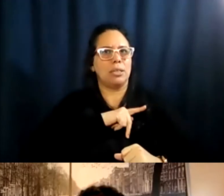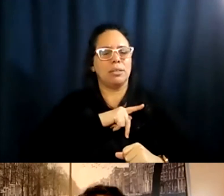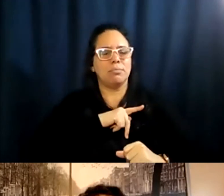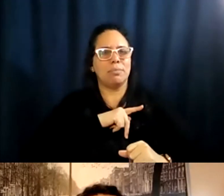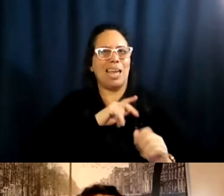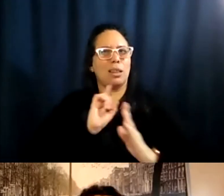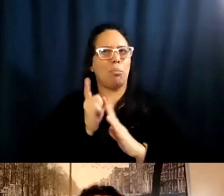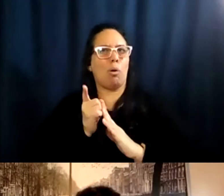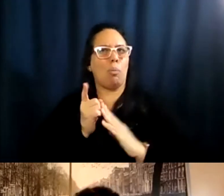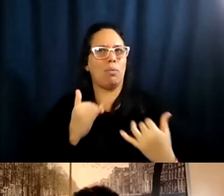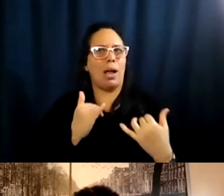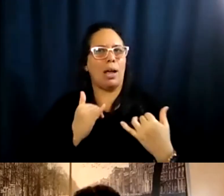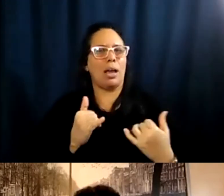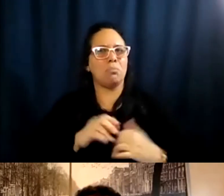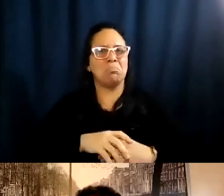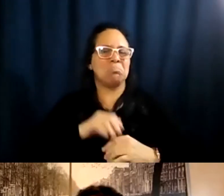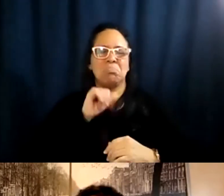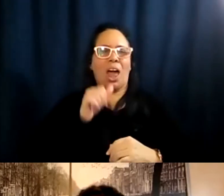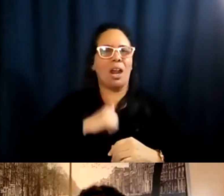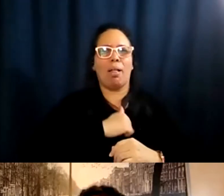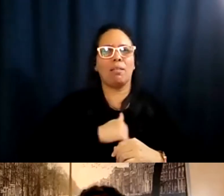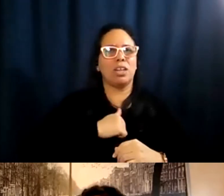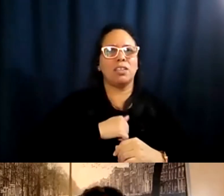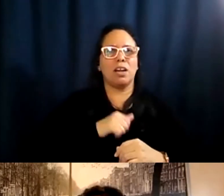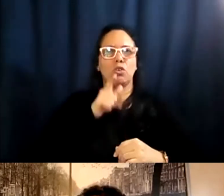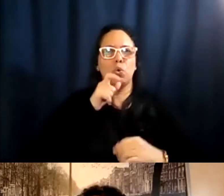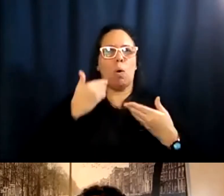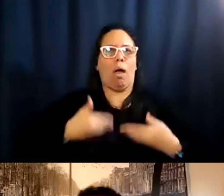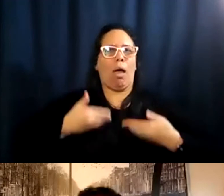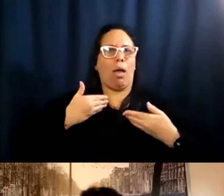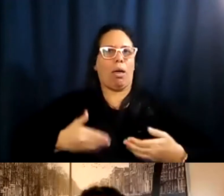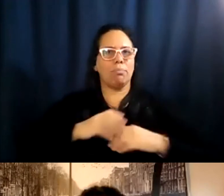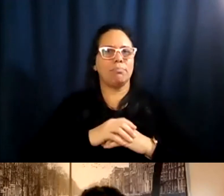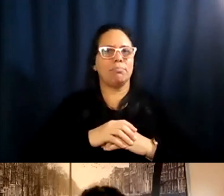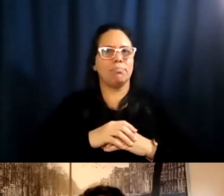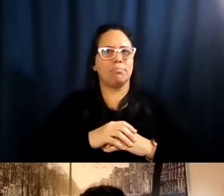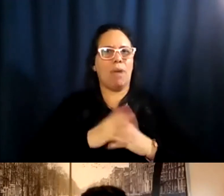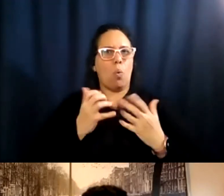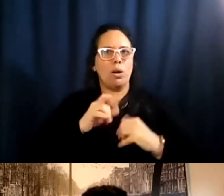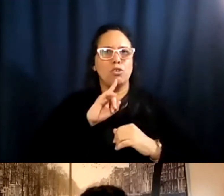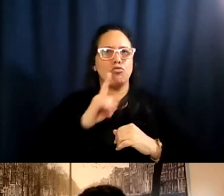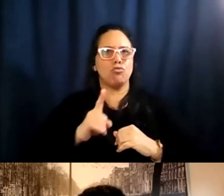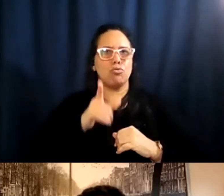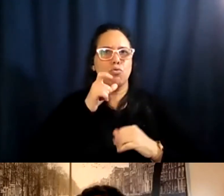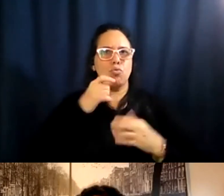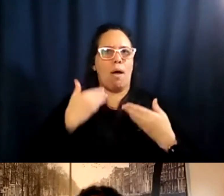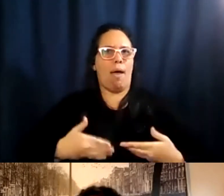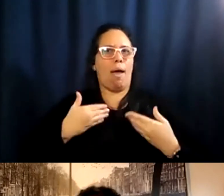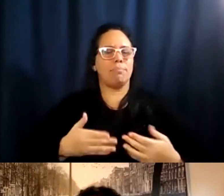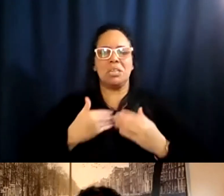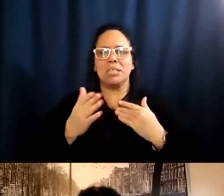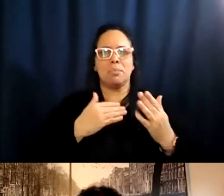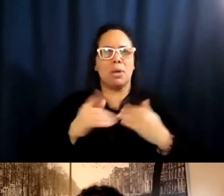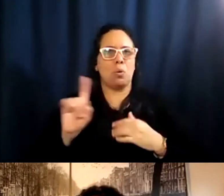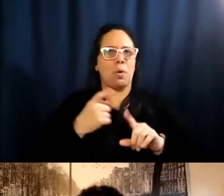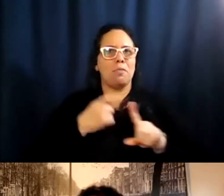of being an unapologetic version of yourself, being true to who you are as a human being, regardless of where you come from,